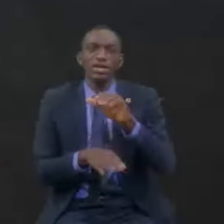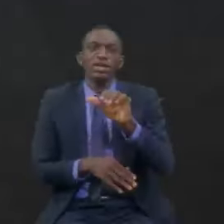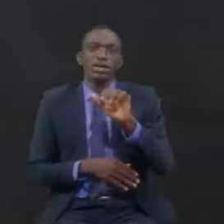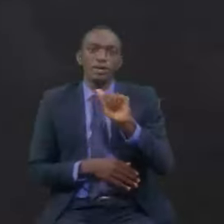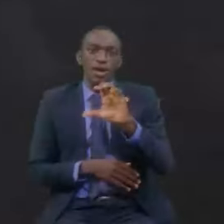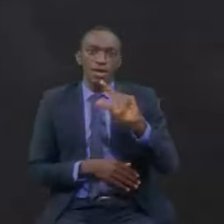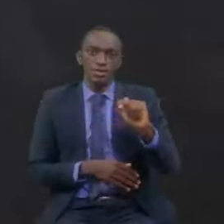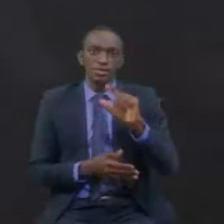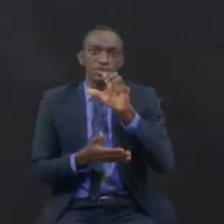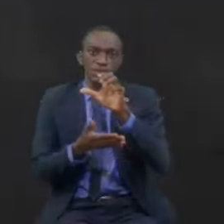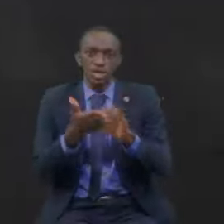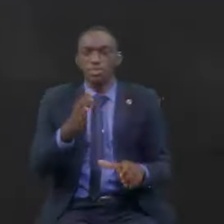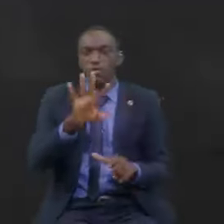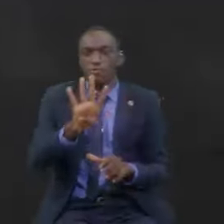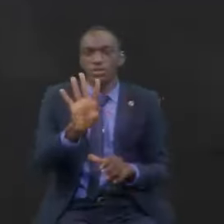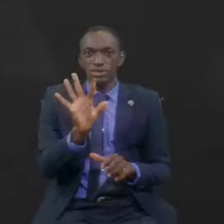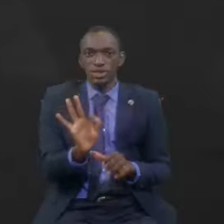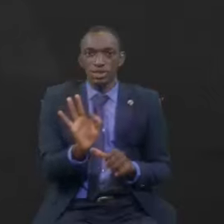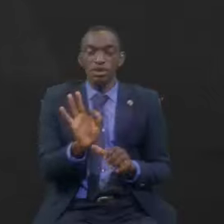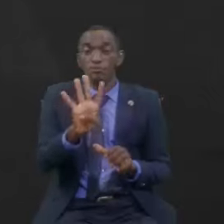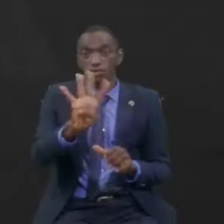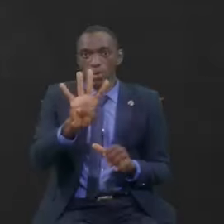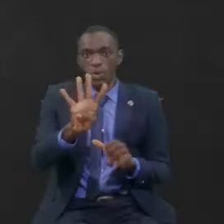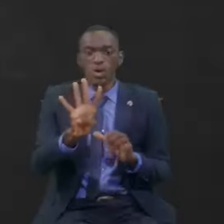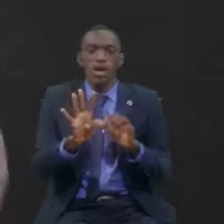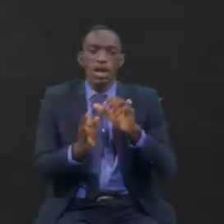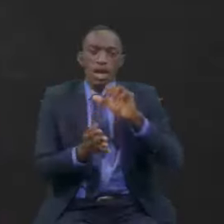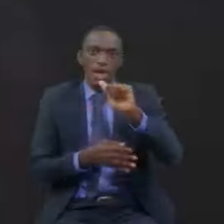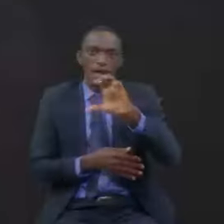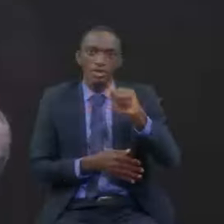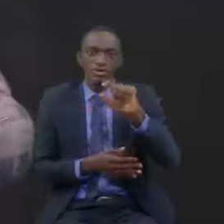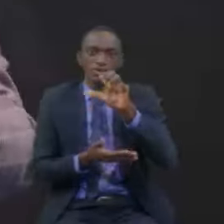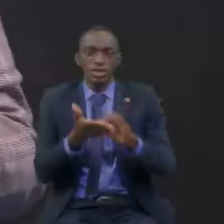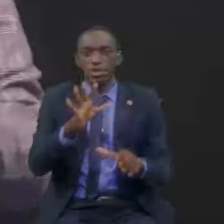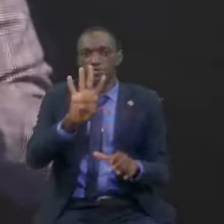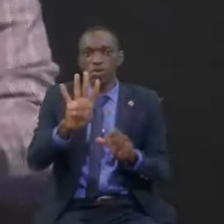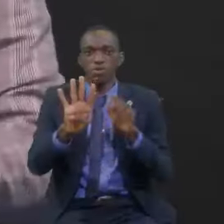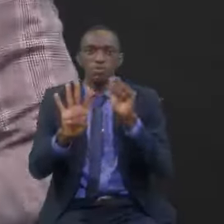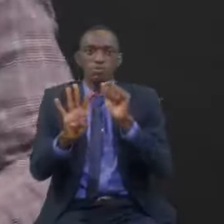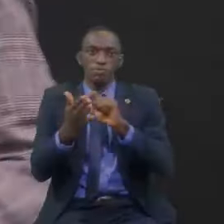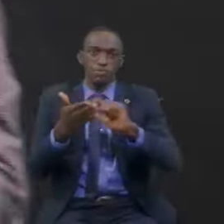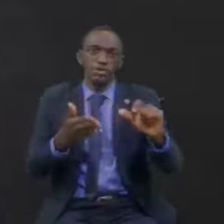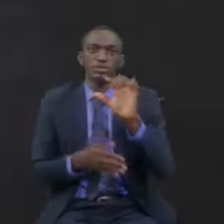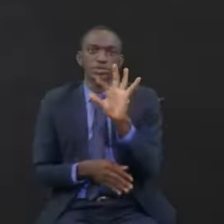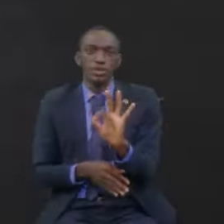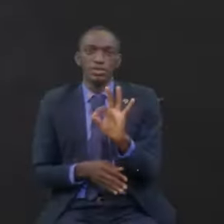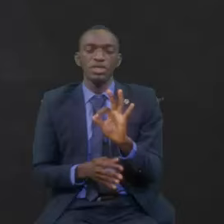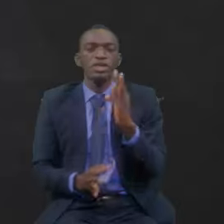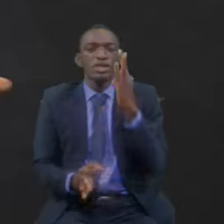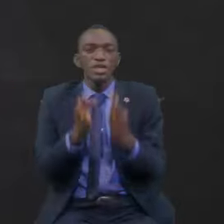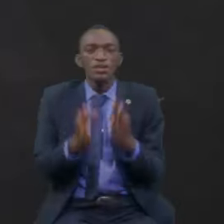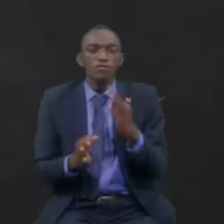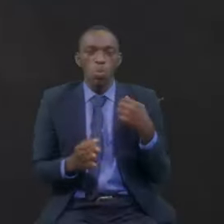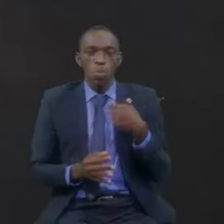Acts chapter 4, I'm reading from verse 9. If we this day